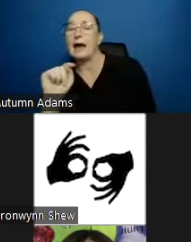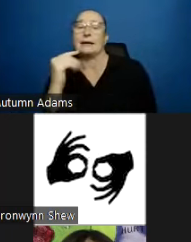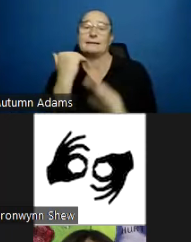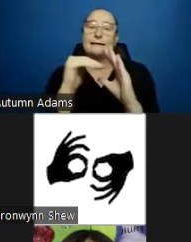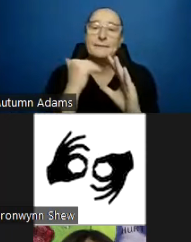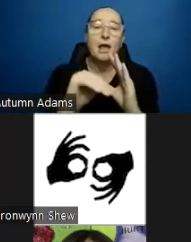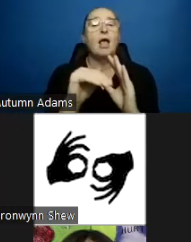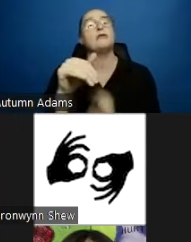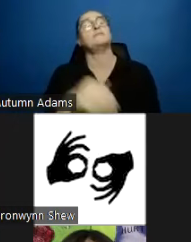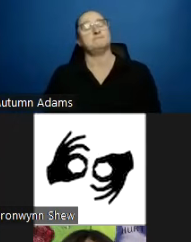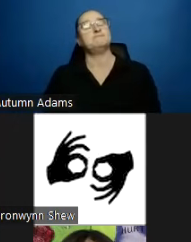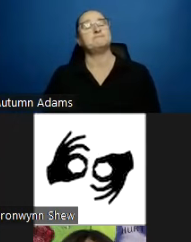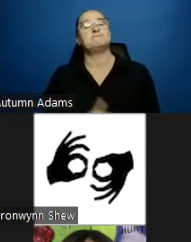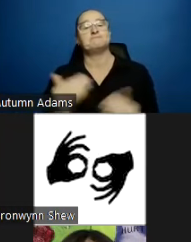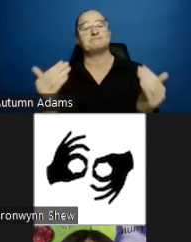Yes, okay, next slide.